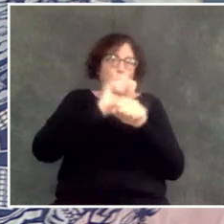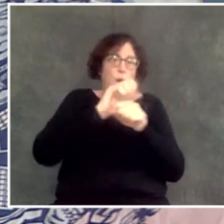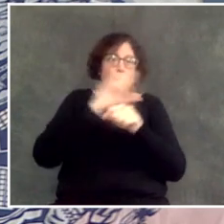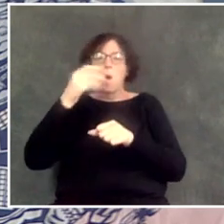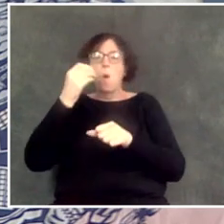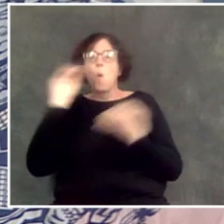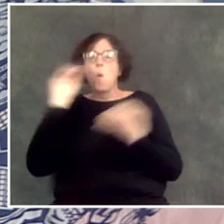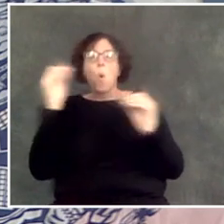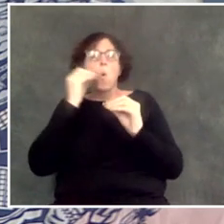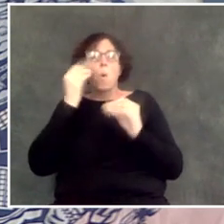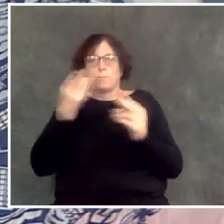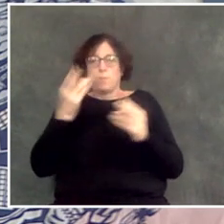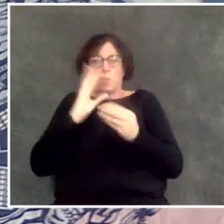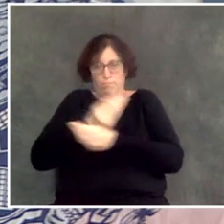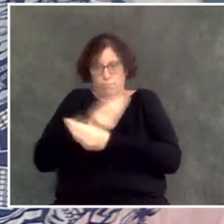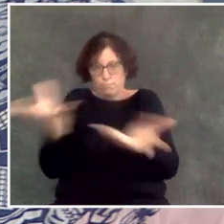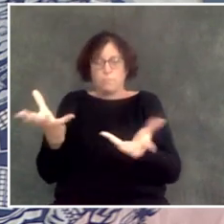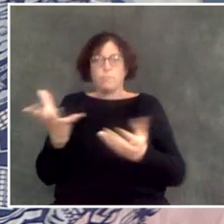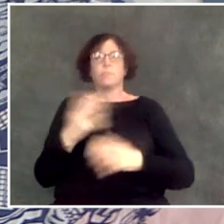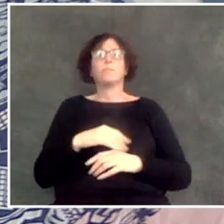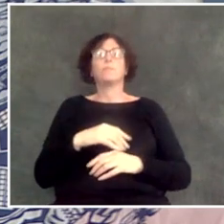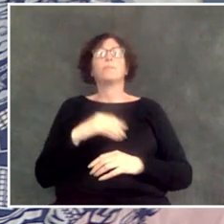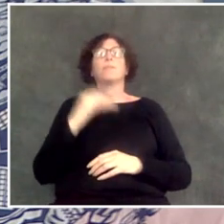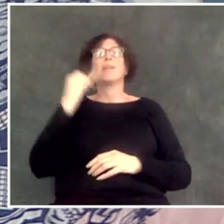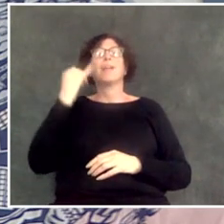correction system, in our homeless shelter system, et cetera.